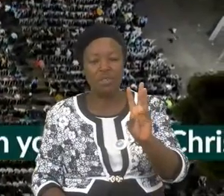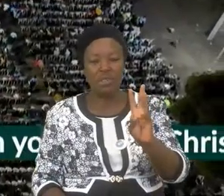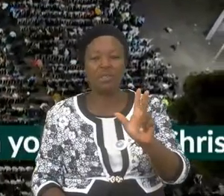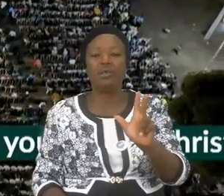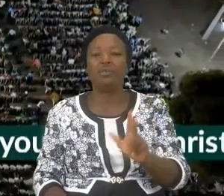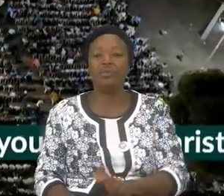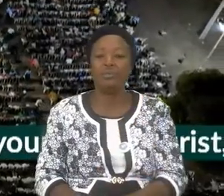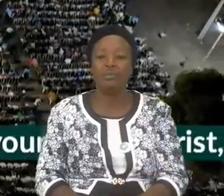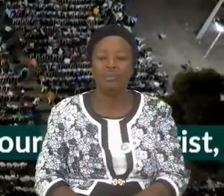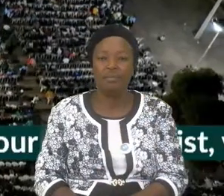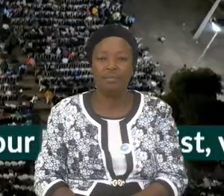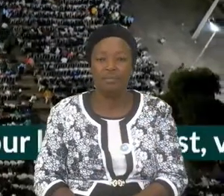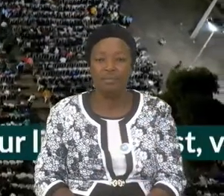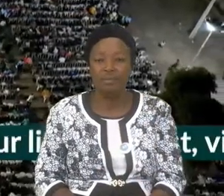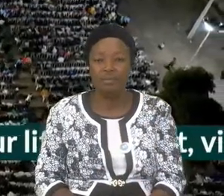+234 915 444 9263.